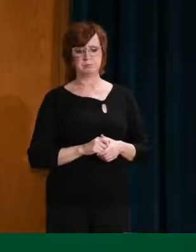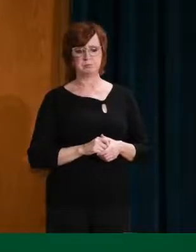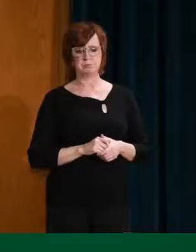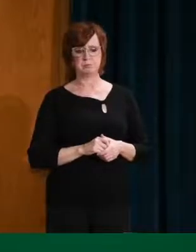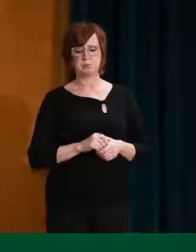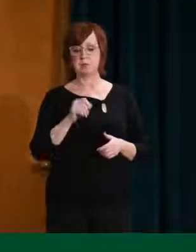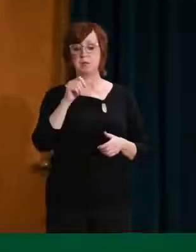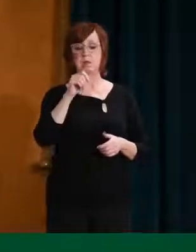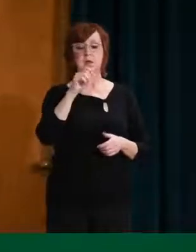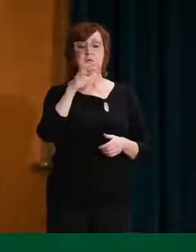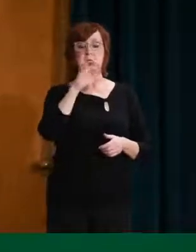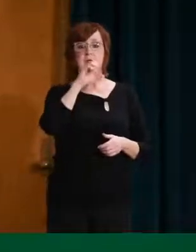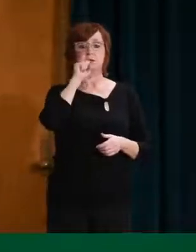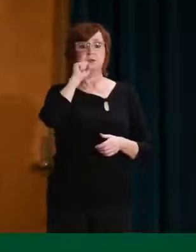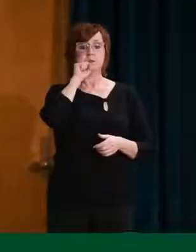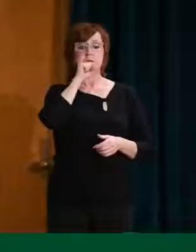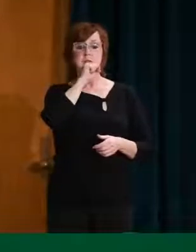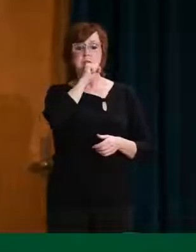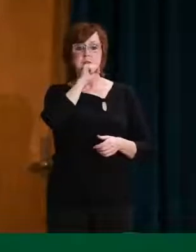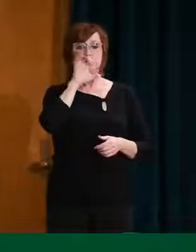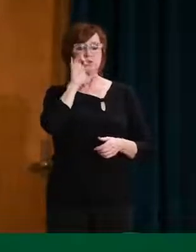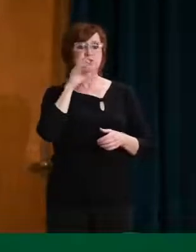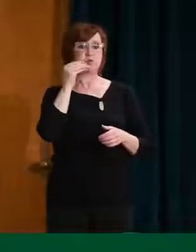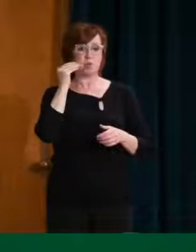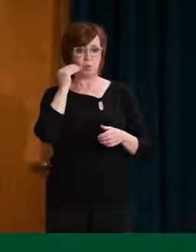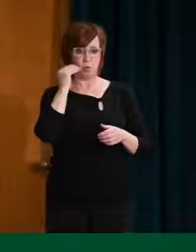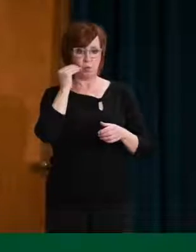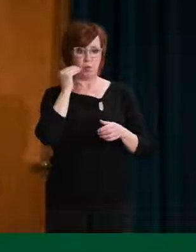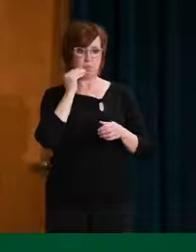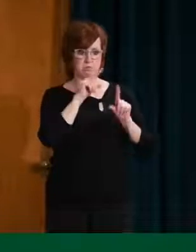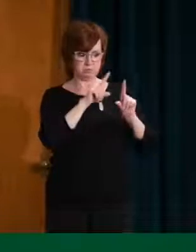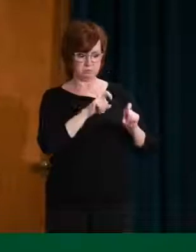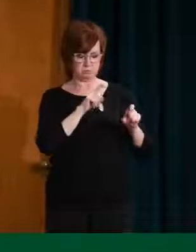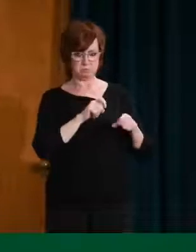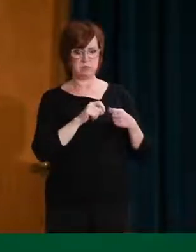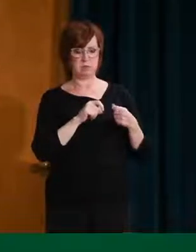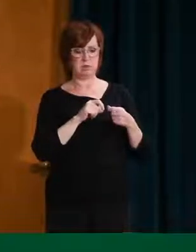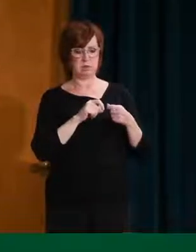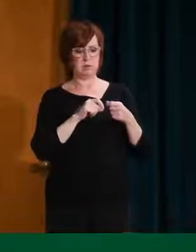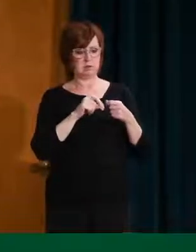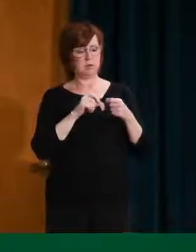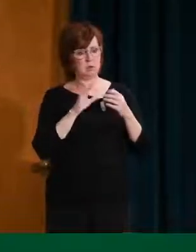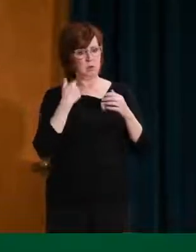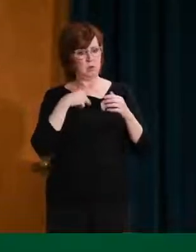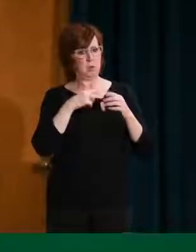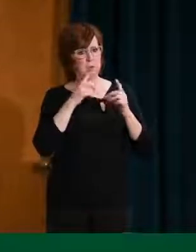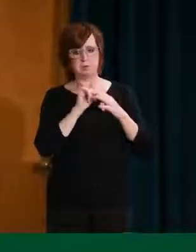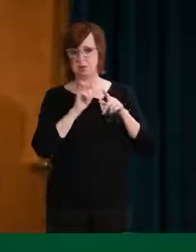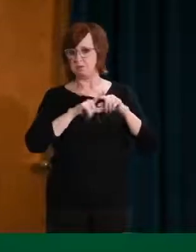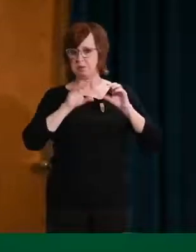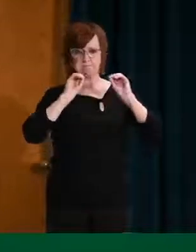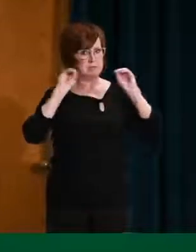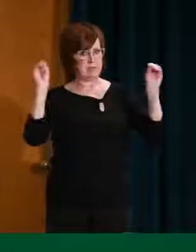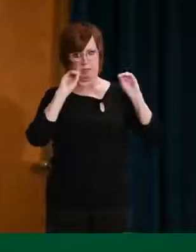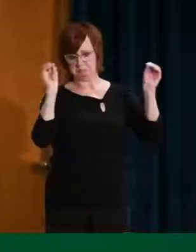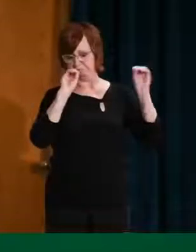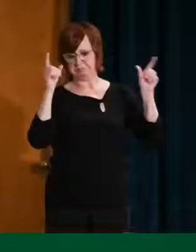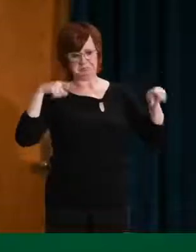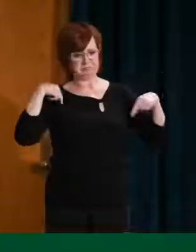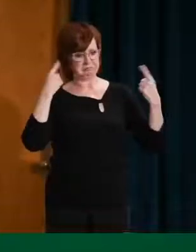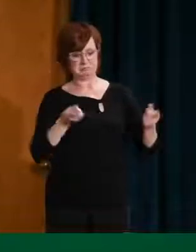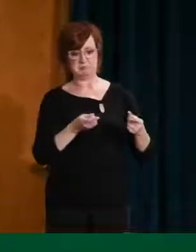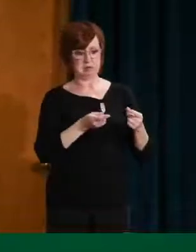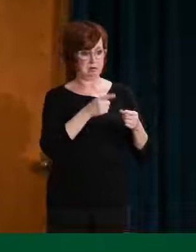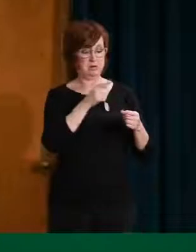COVID-19 if there's a case with respiratory symptoms or an outbreak, and there have been no cases so far in long-term care facilities.